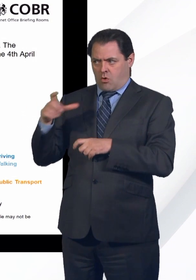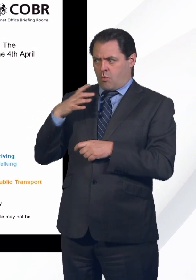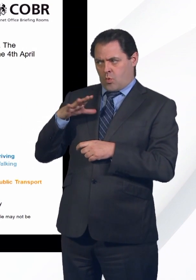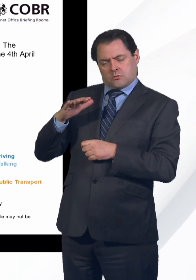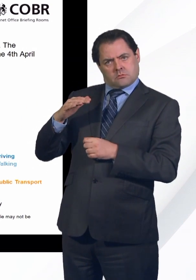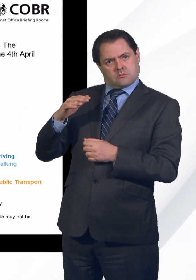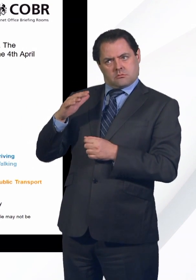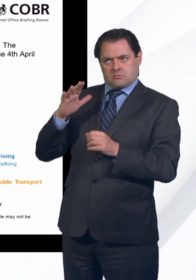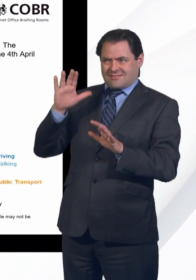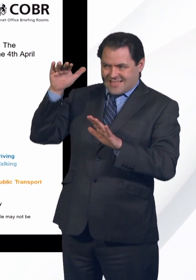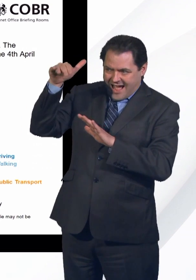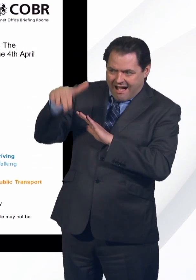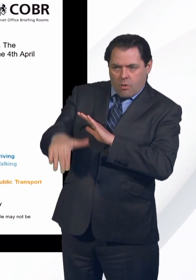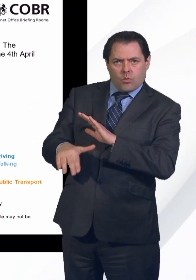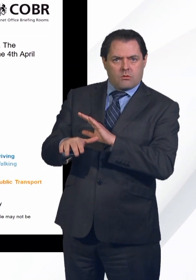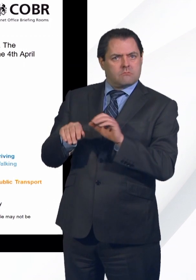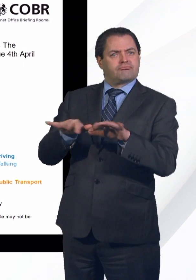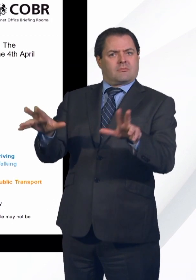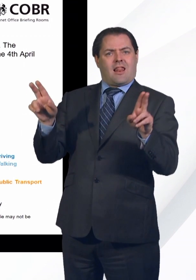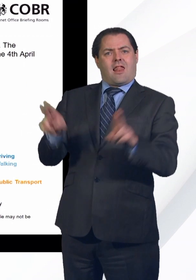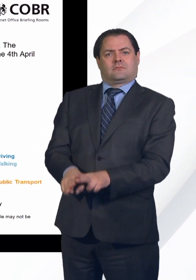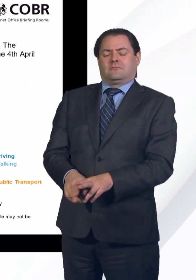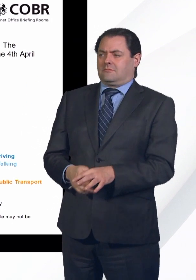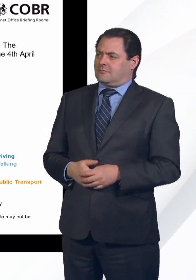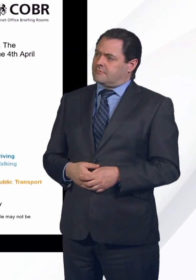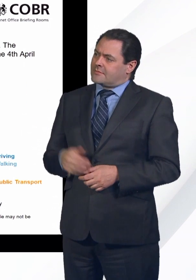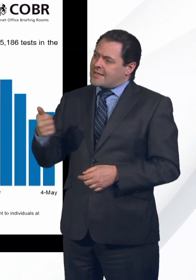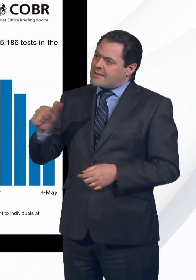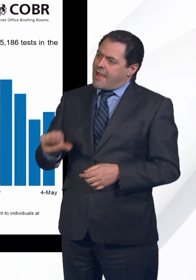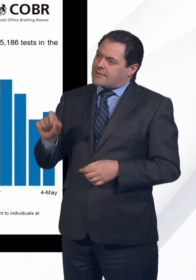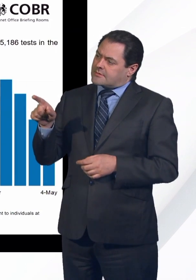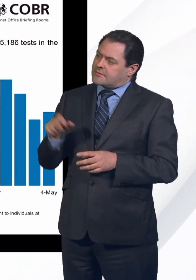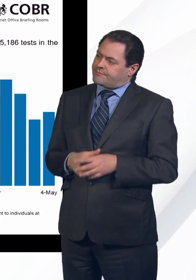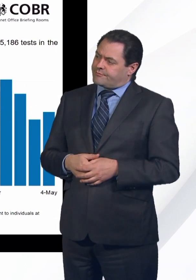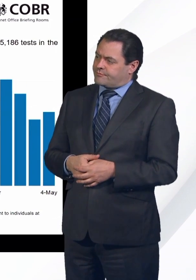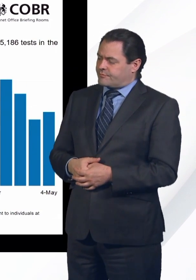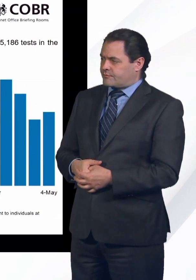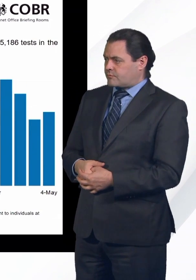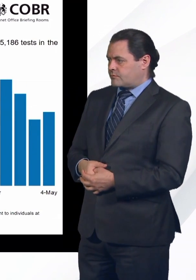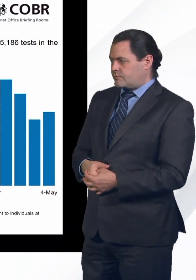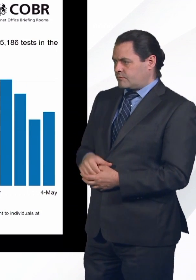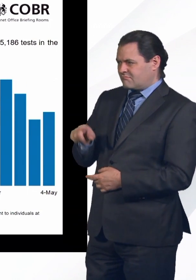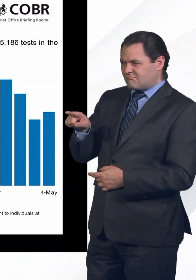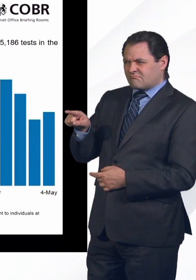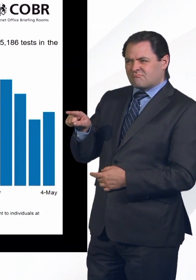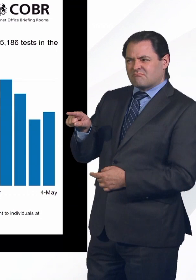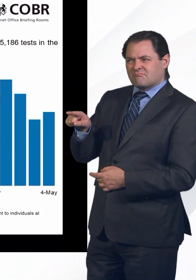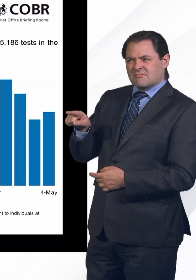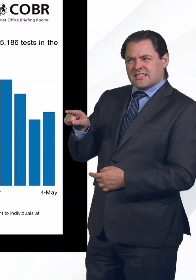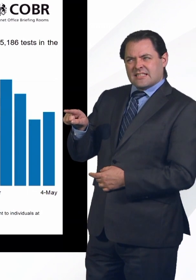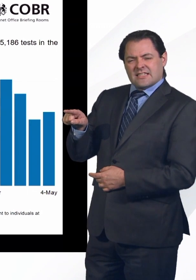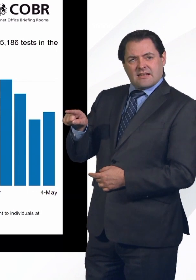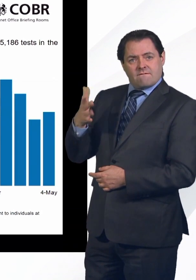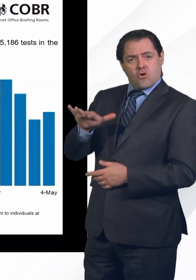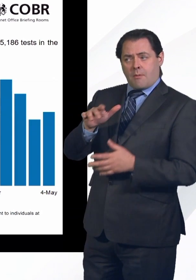Next slide, please. These are this is a graph showing from the 6th of April through to